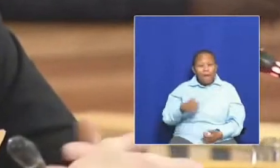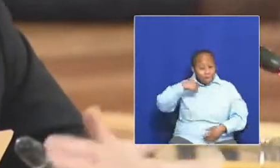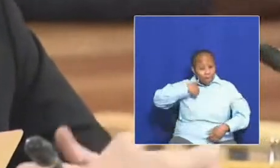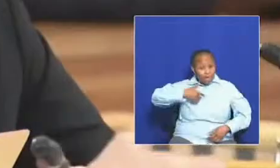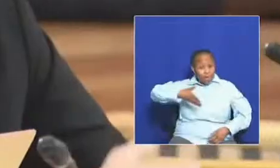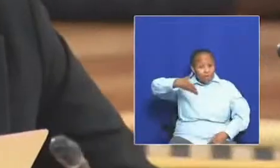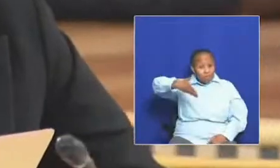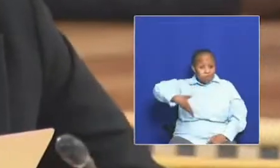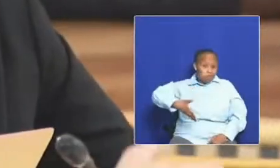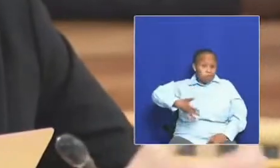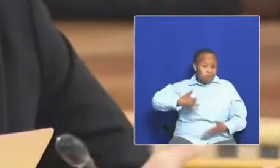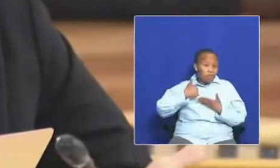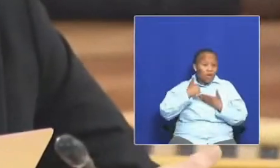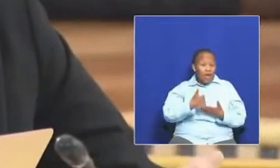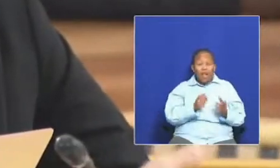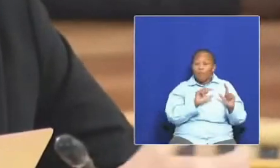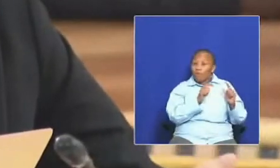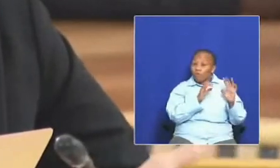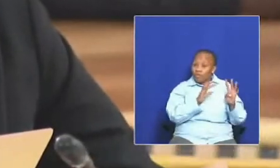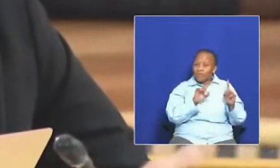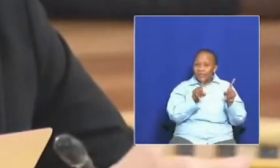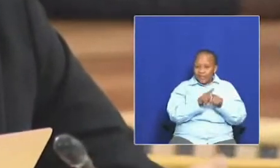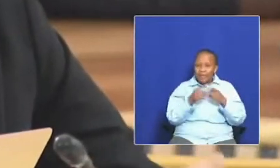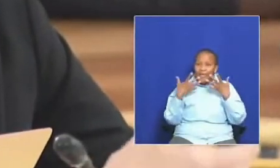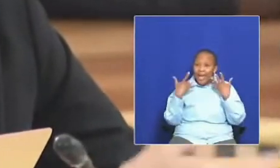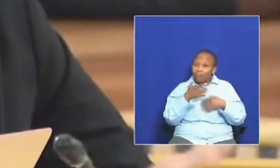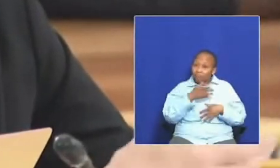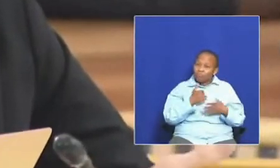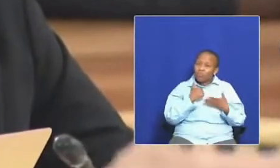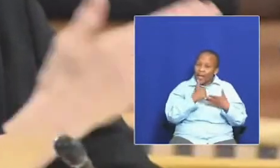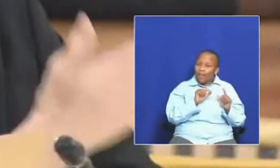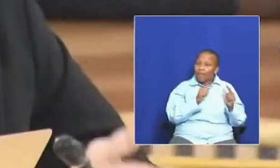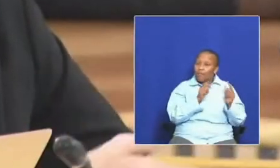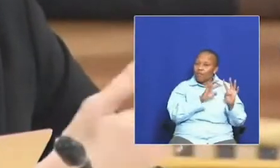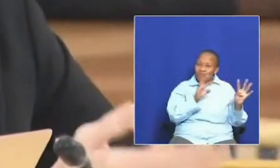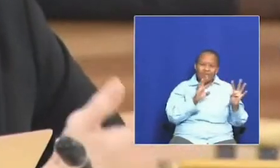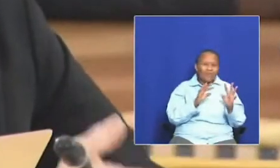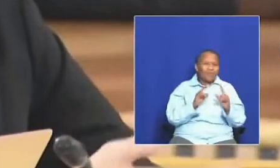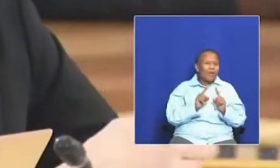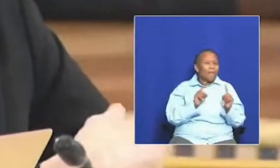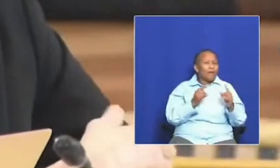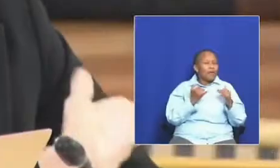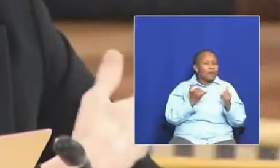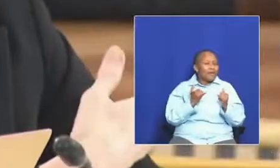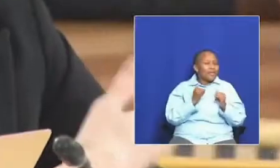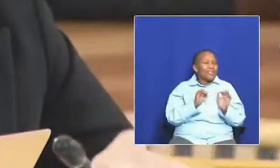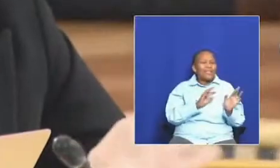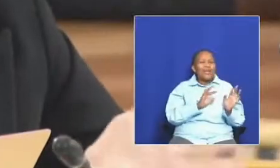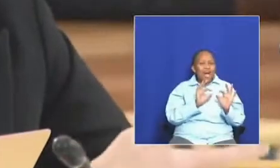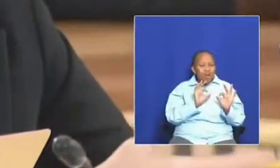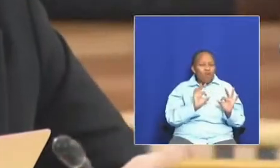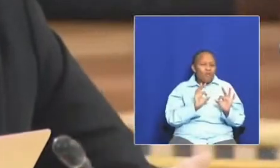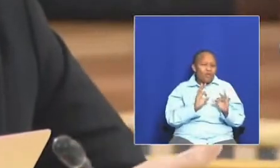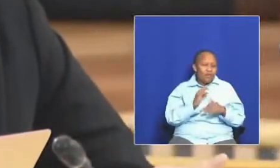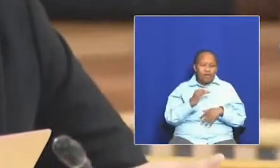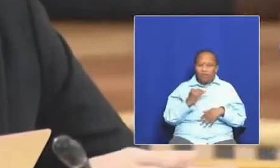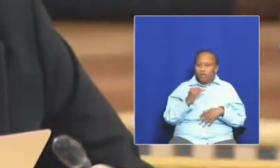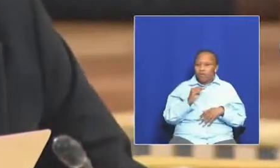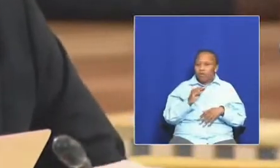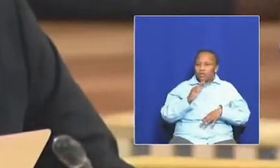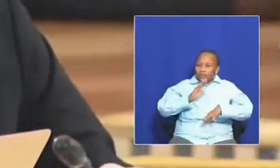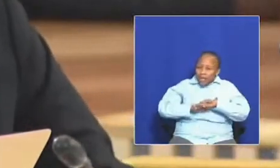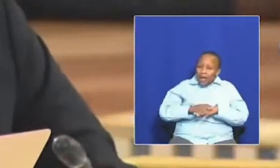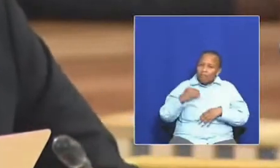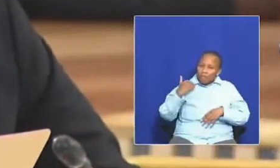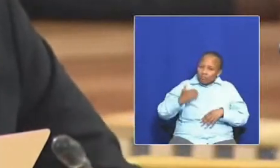is here. And in that context, relevance is, of course, something very important, because you've time and time reminded us that